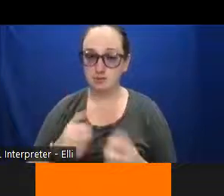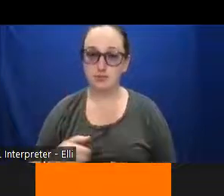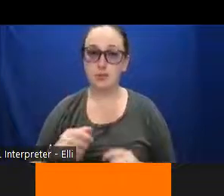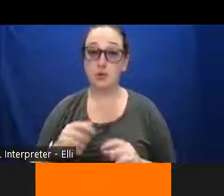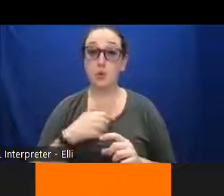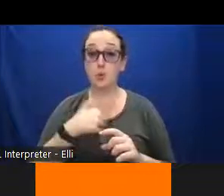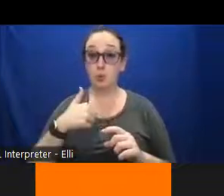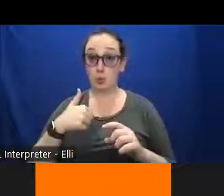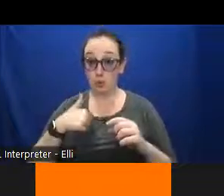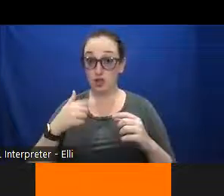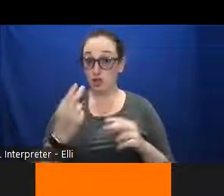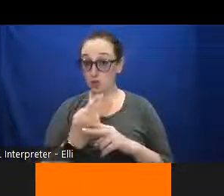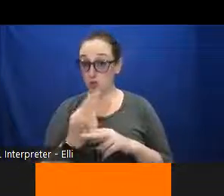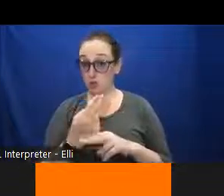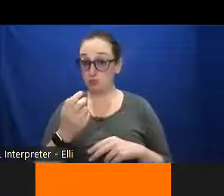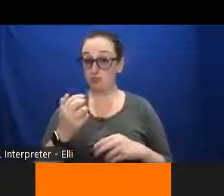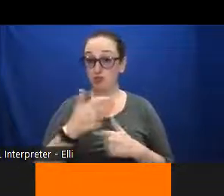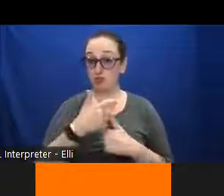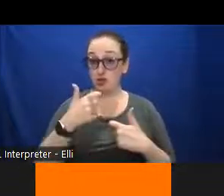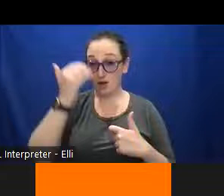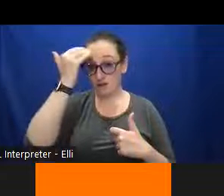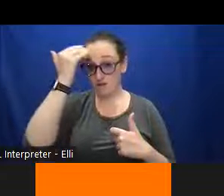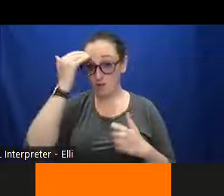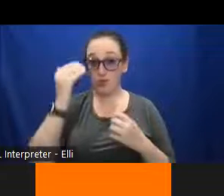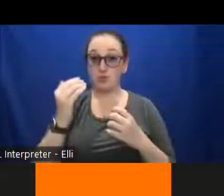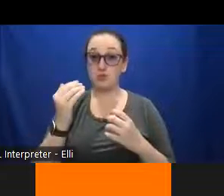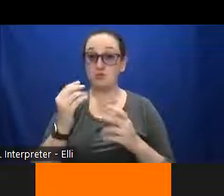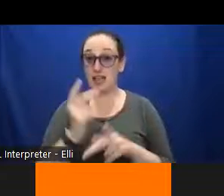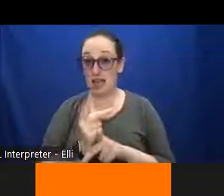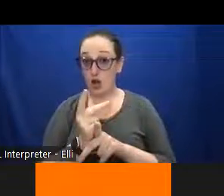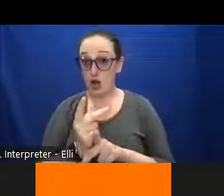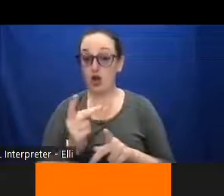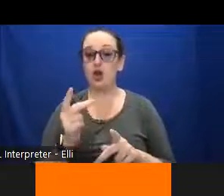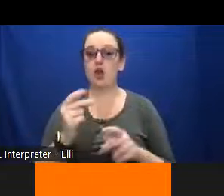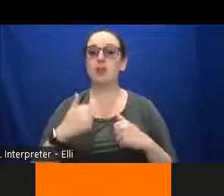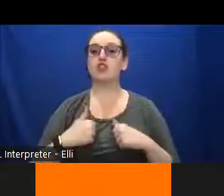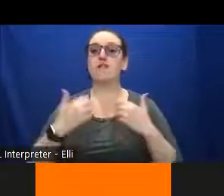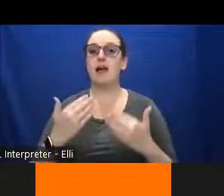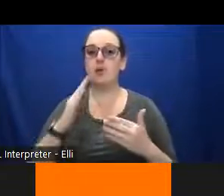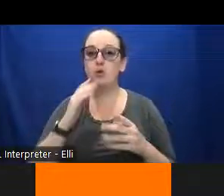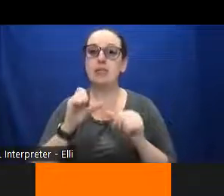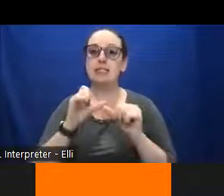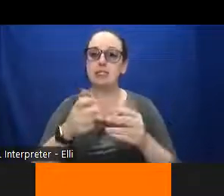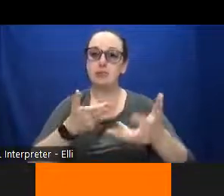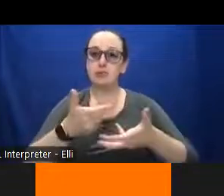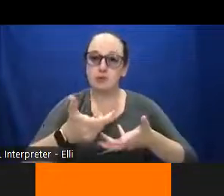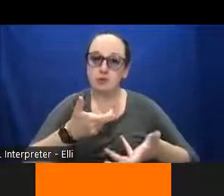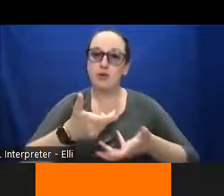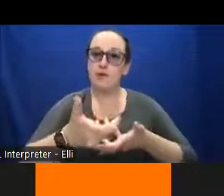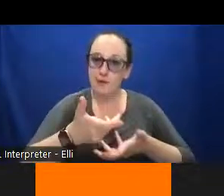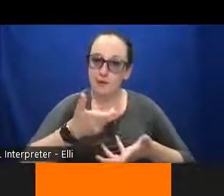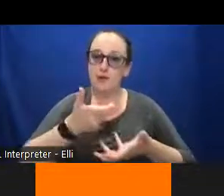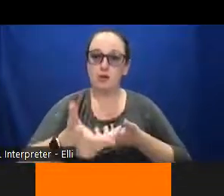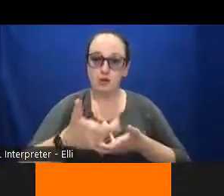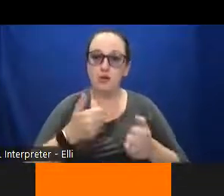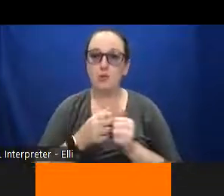care, survivors are more likely to participate and continue to engage with you and get the support that they may